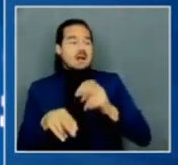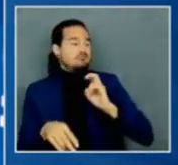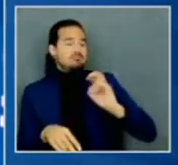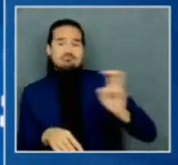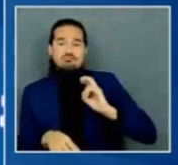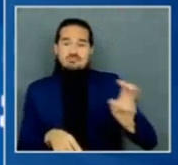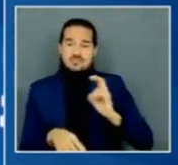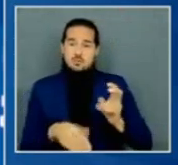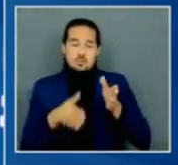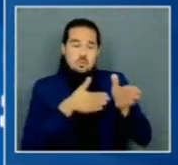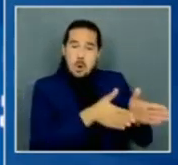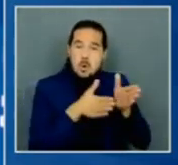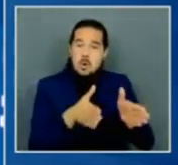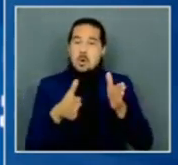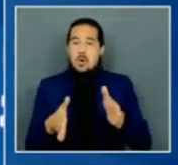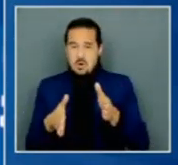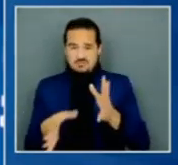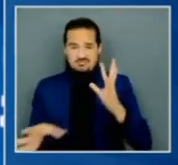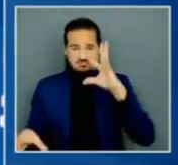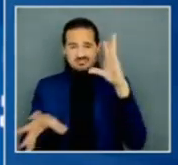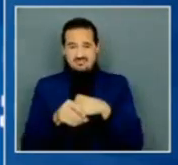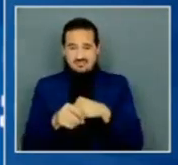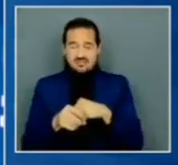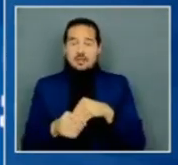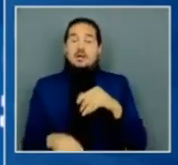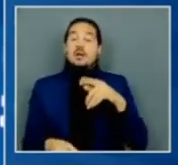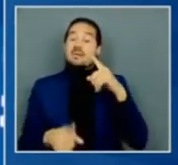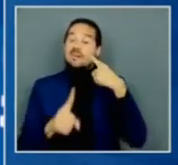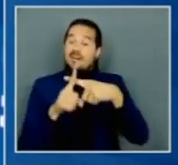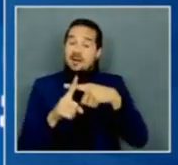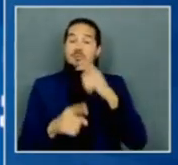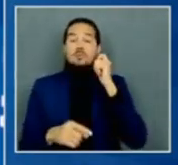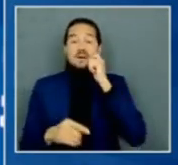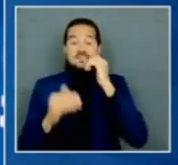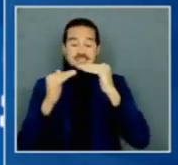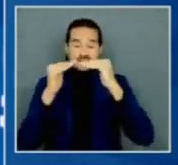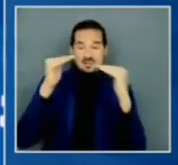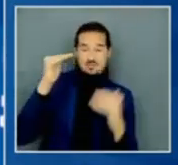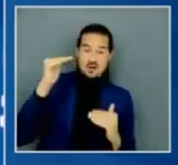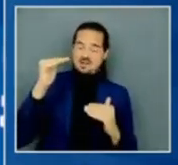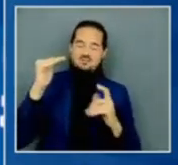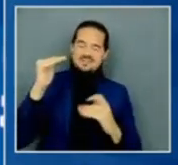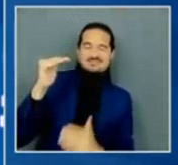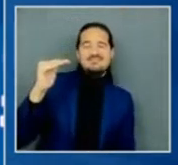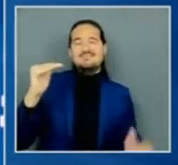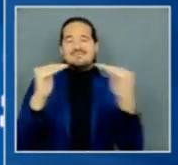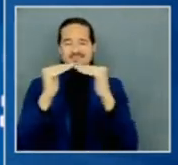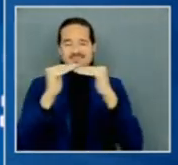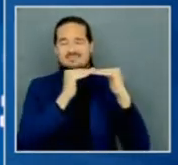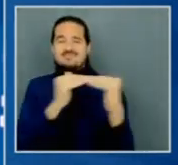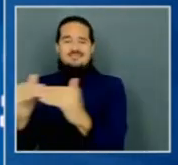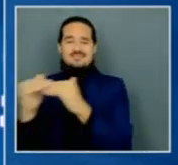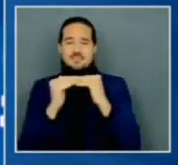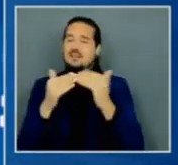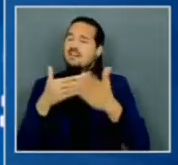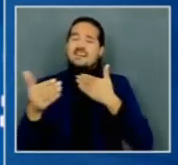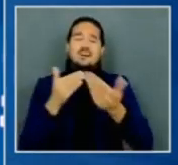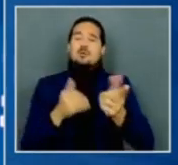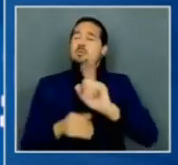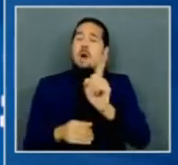attract and retain businesses and workers, to advance racial equality, racial equity, as we build back better, include